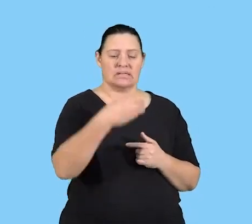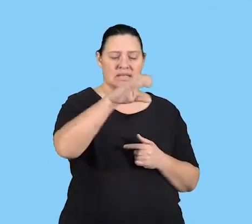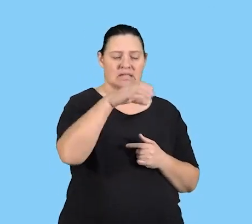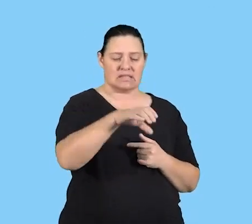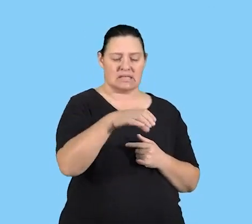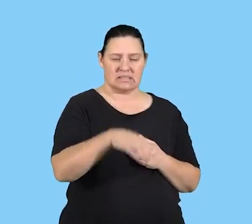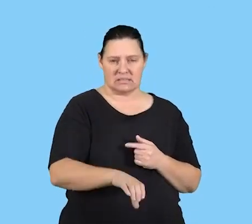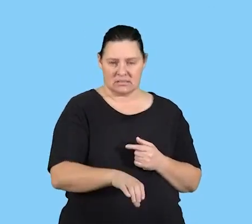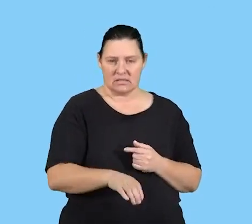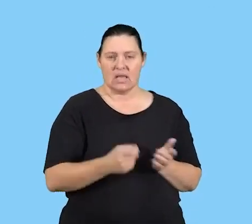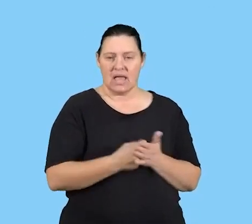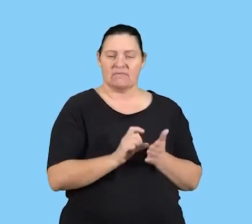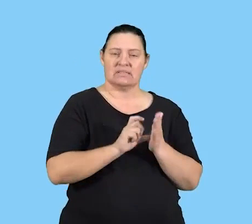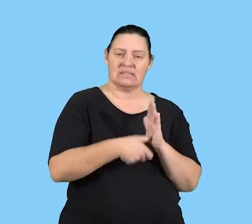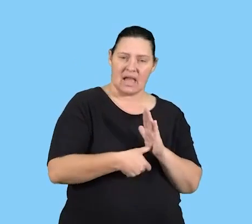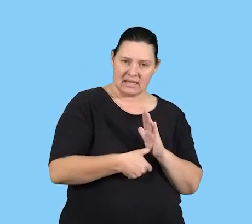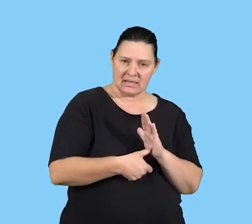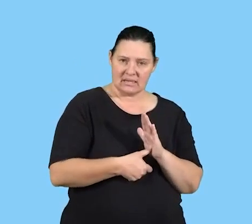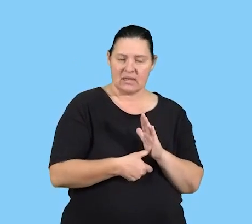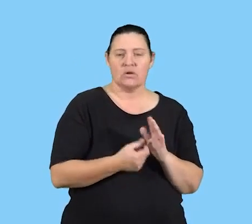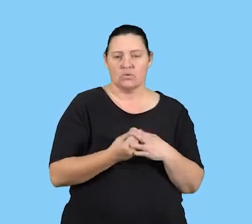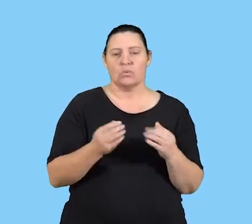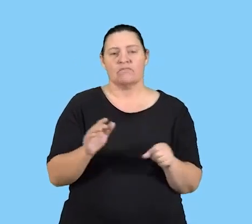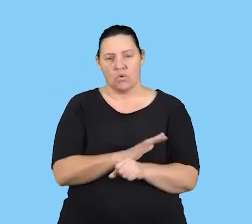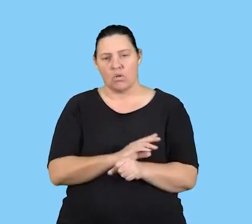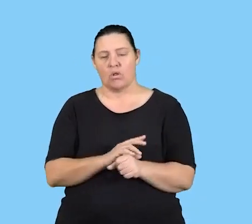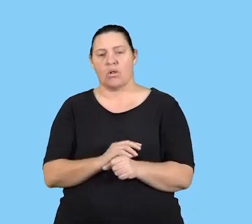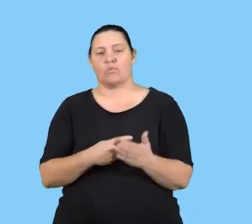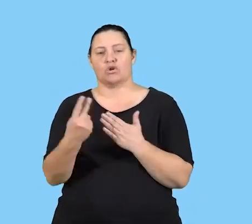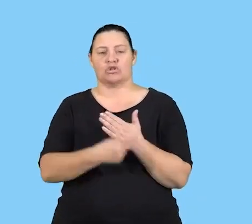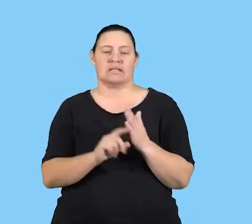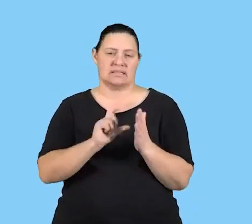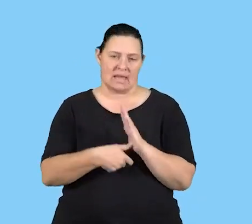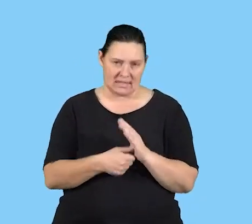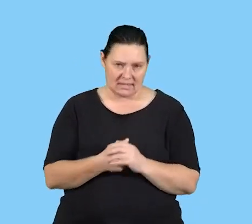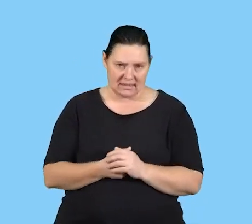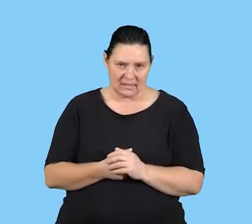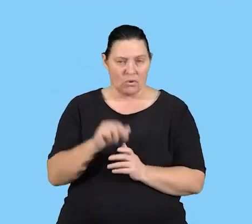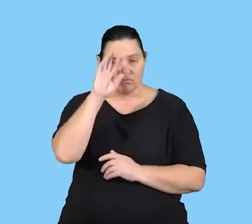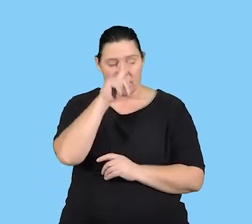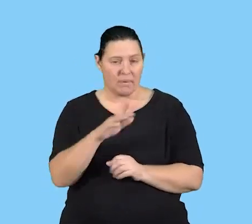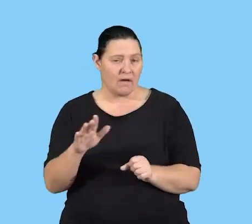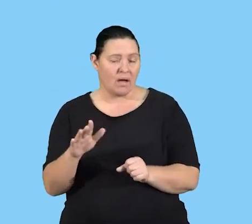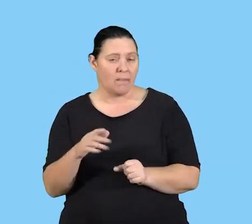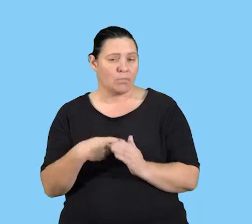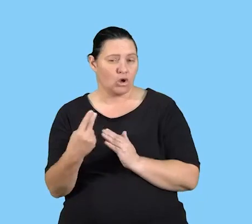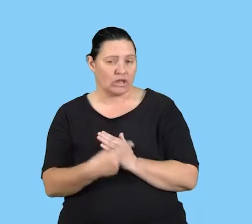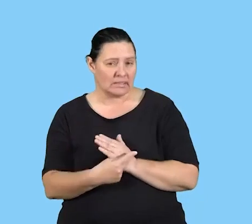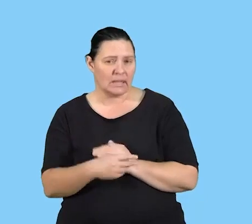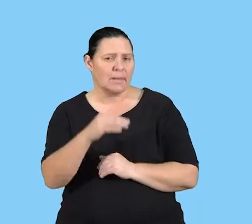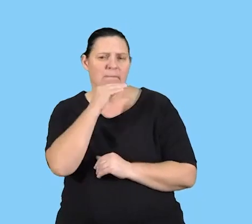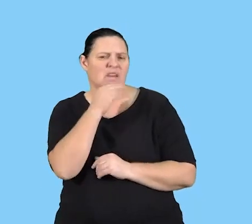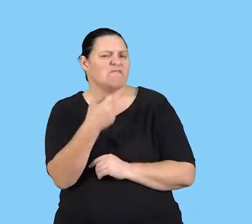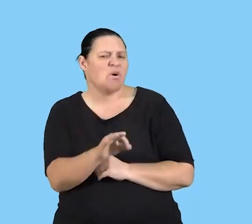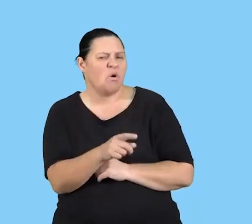sections. For instance, when designing, you design the whole project. And remember, the project is meant